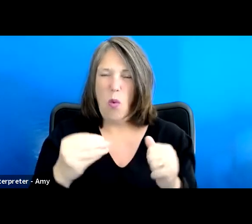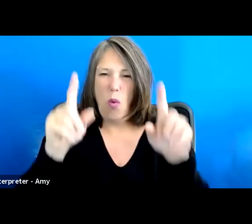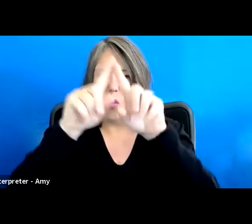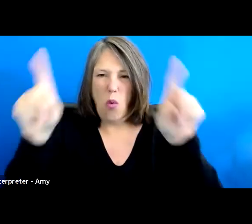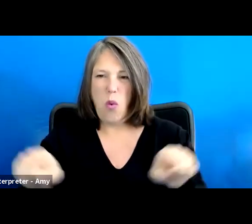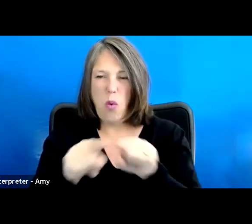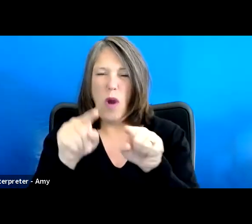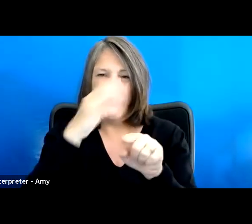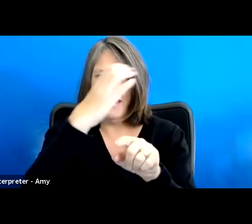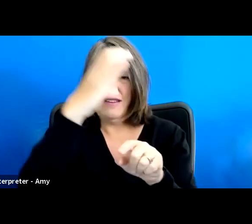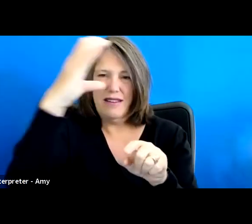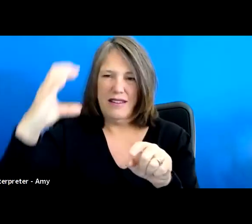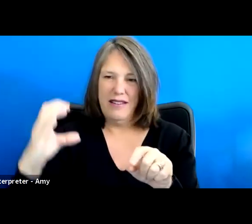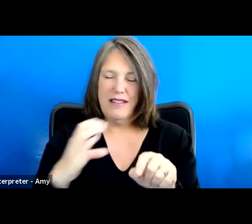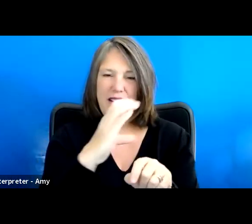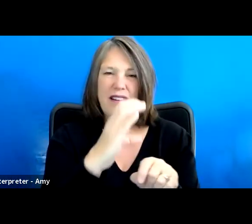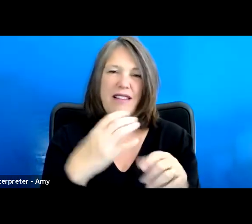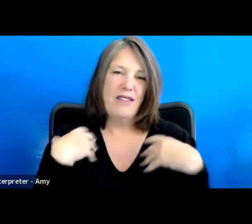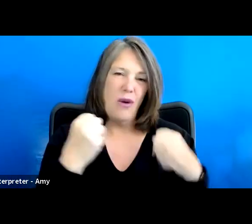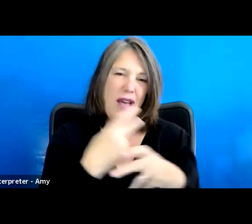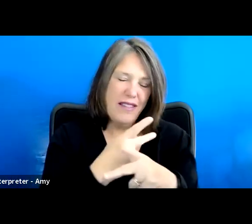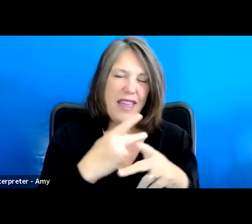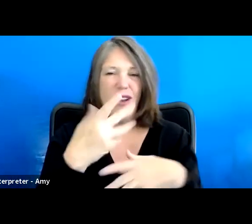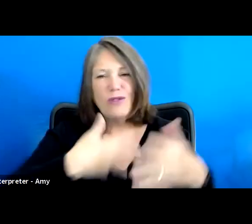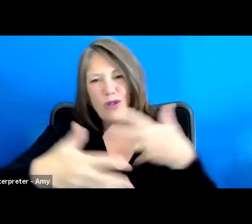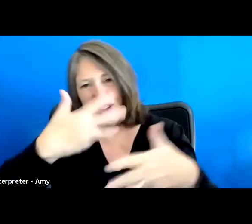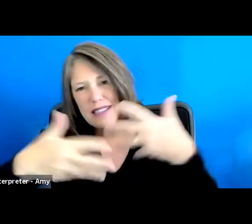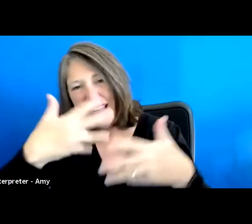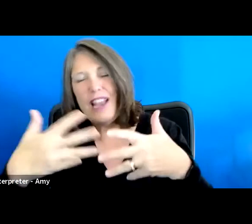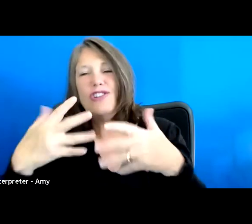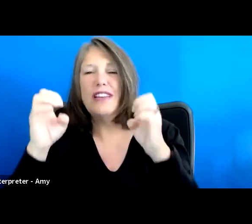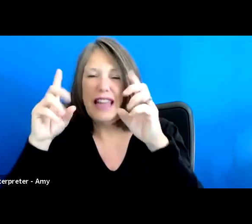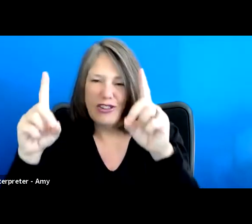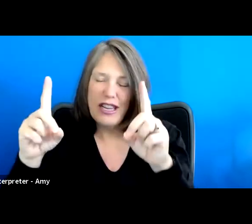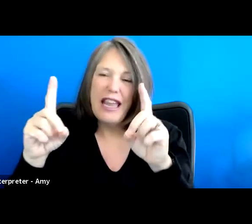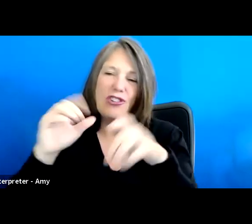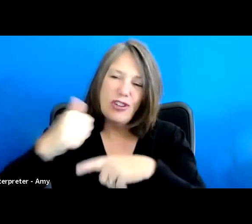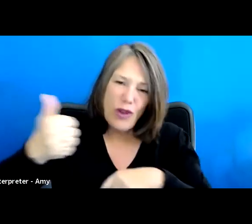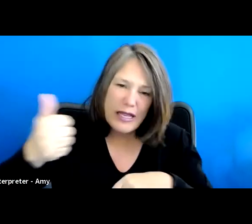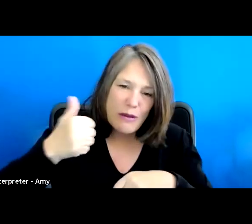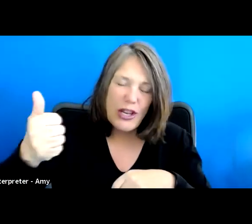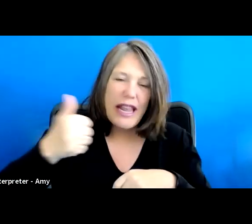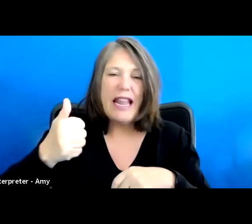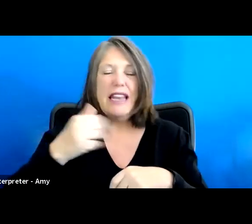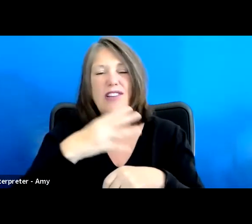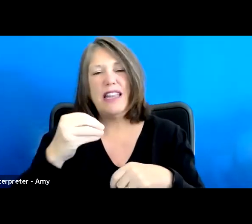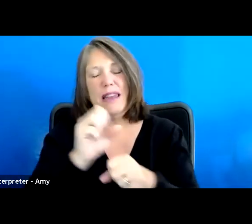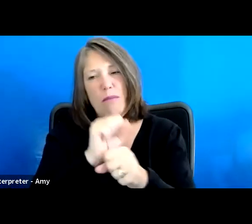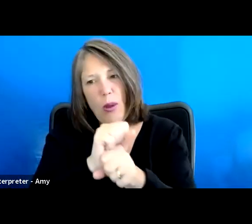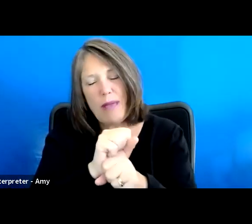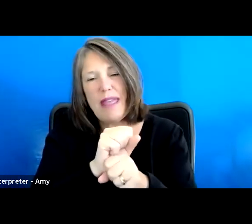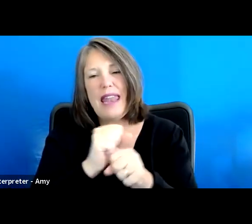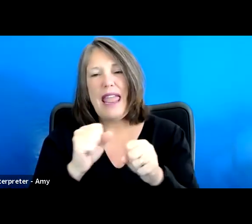each of those 7 areas, which are healthcare, socialization, education, transportation, employment,